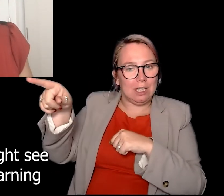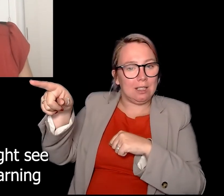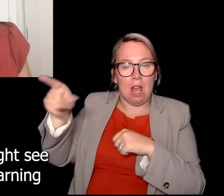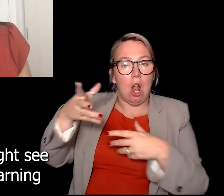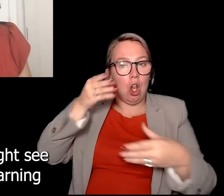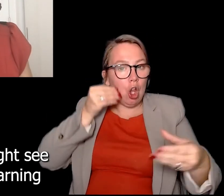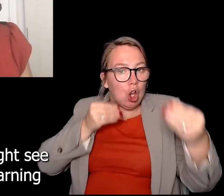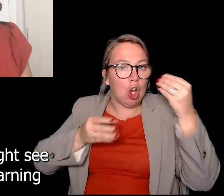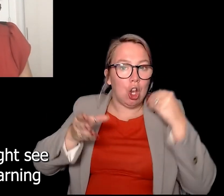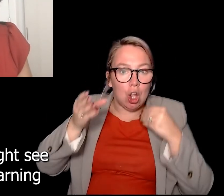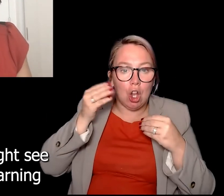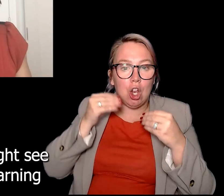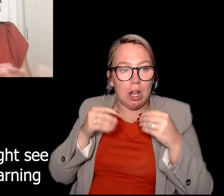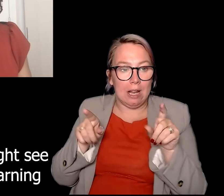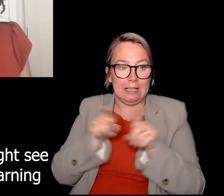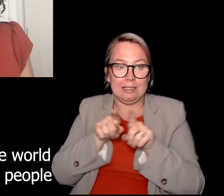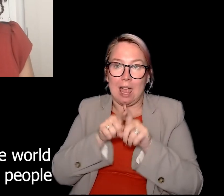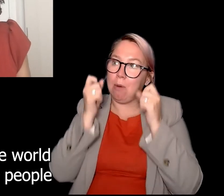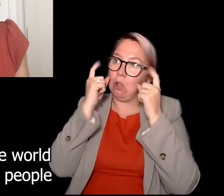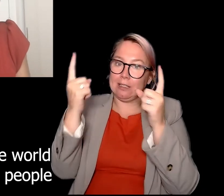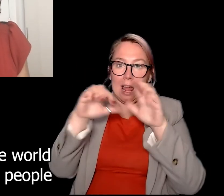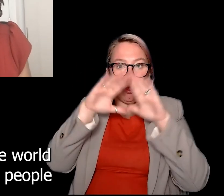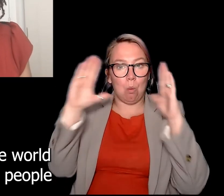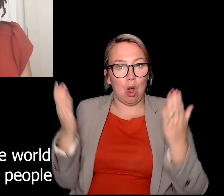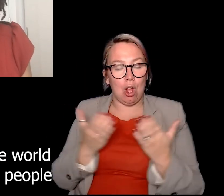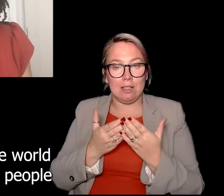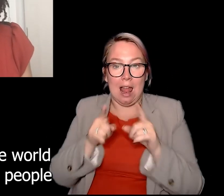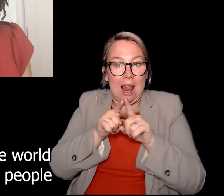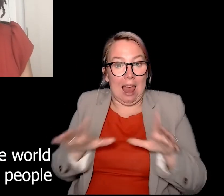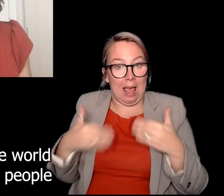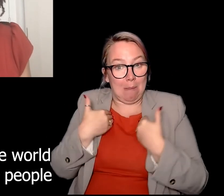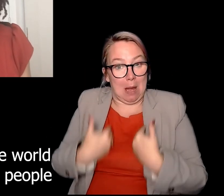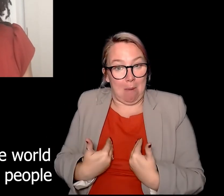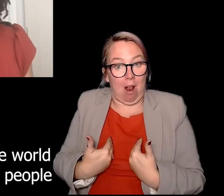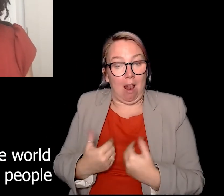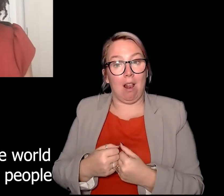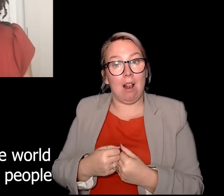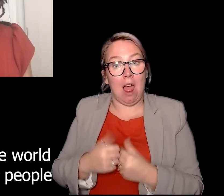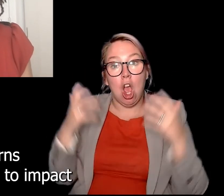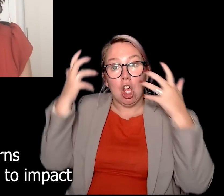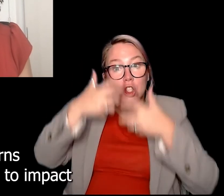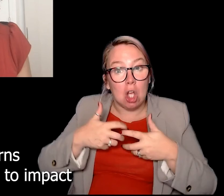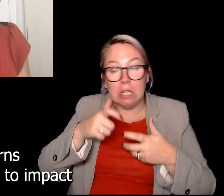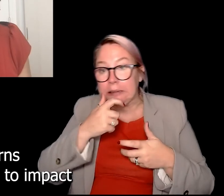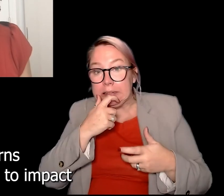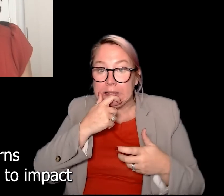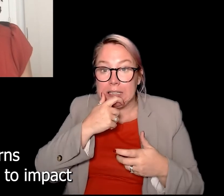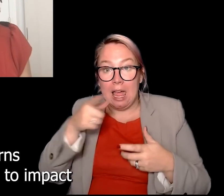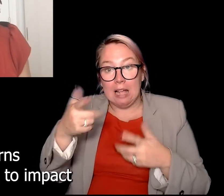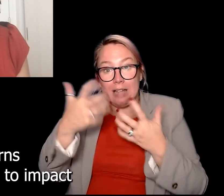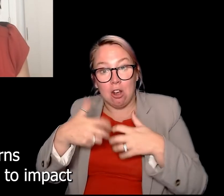one thing like you might see in a factory, but they're learning and trying to understand the world just like we are as everyday people. But I think